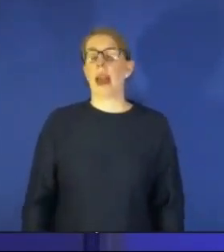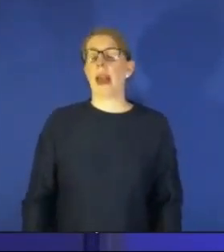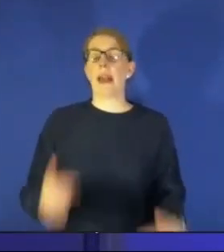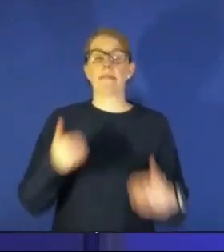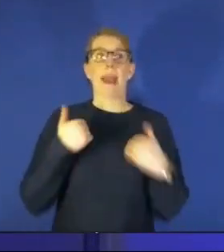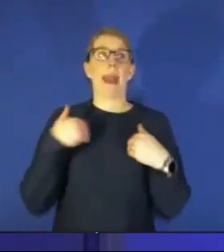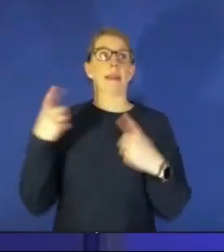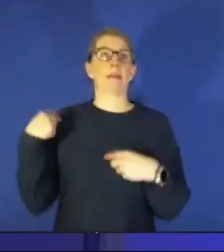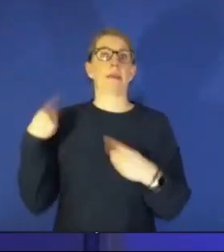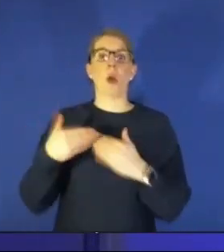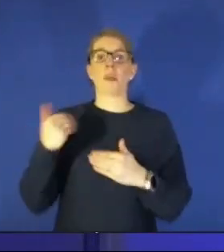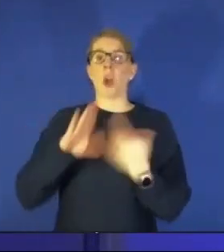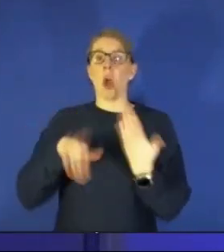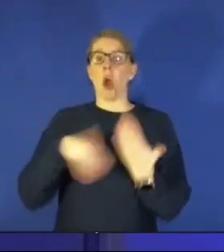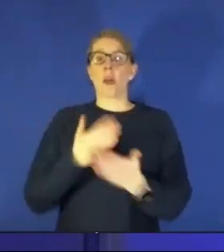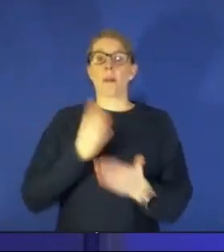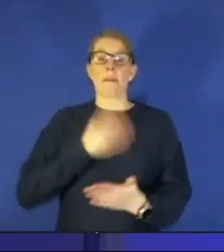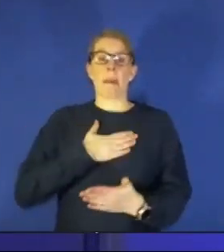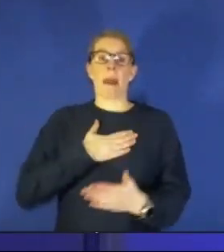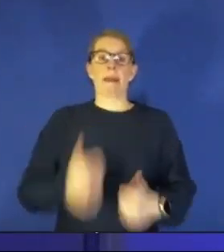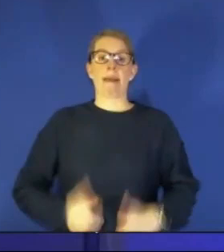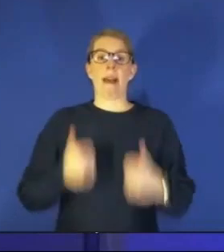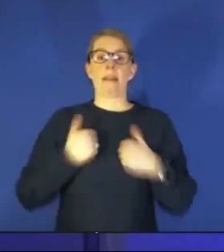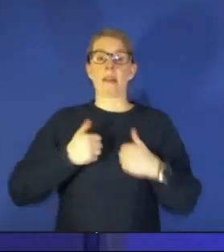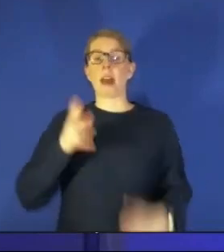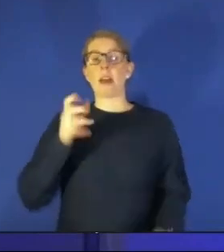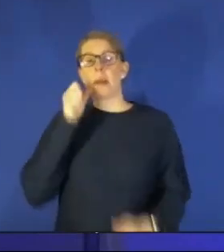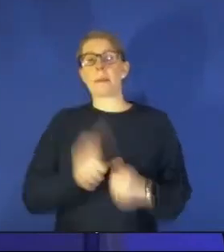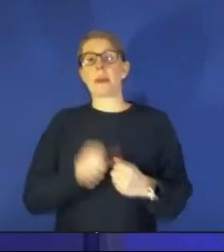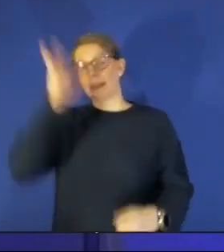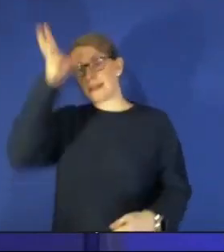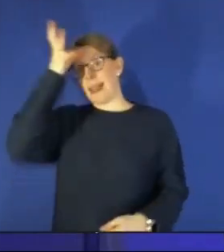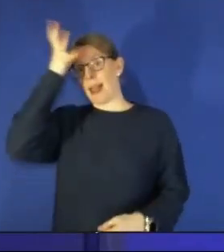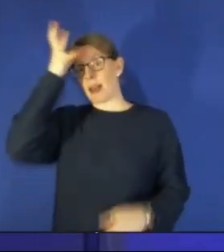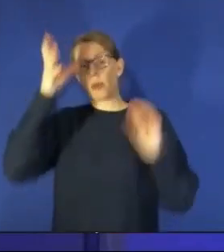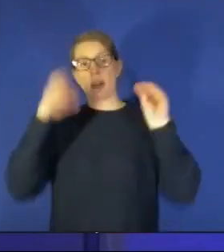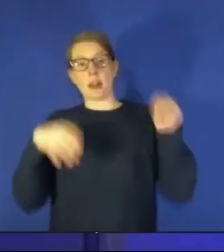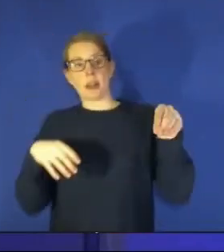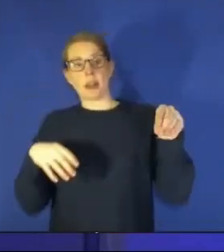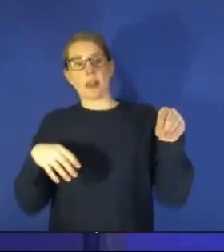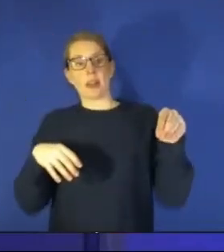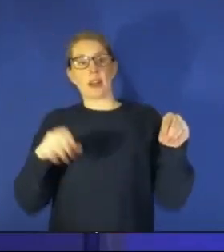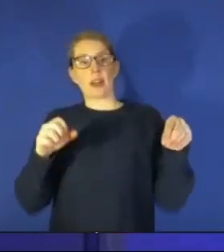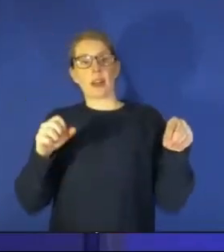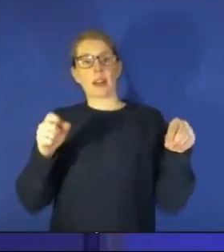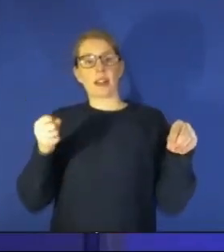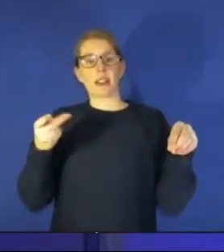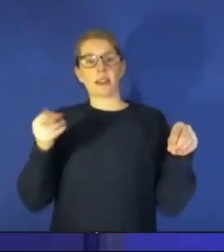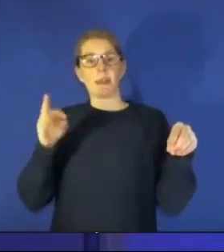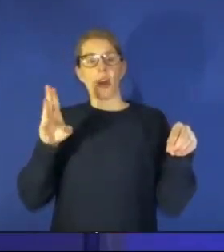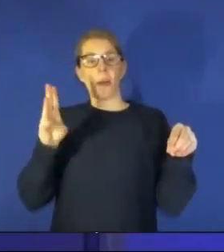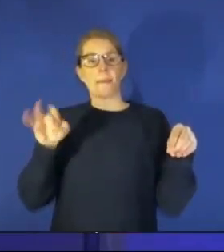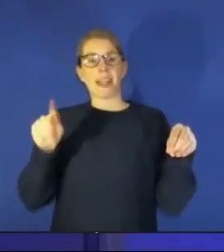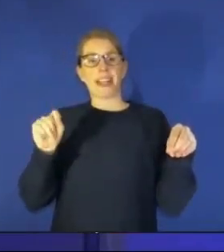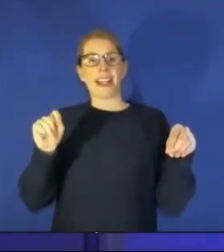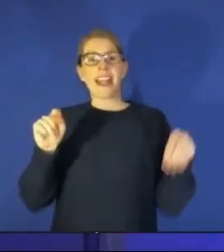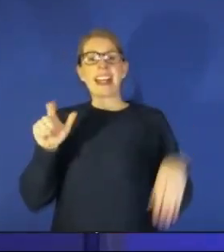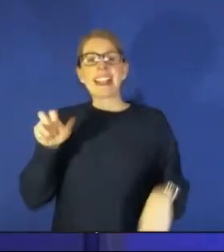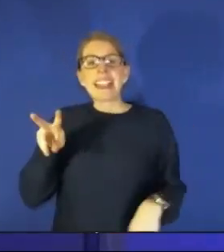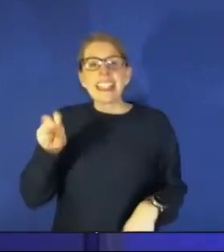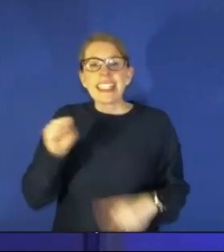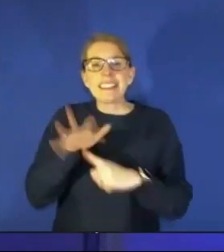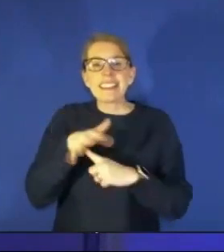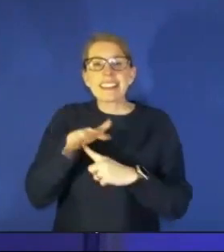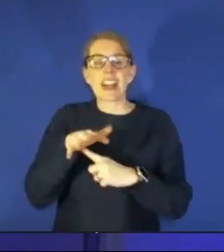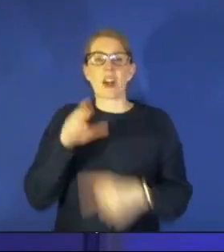my life. I can remember my mom used to put out these, the spearmint leaves and the orange slices and all those. Yeah, those are things. great. They'd be all around the house